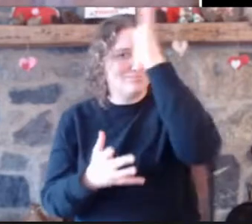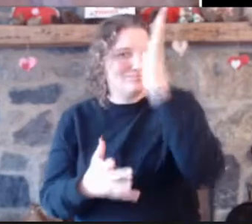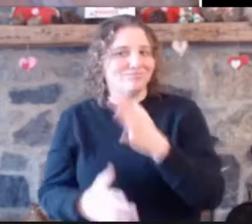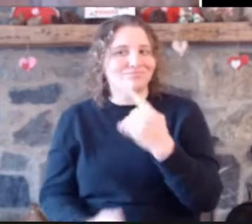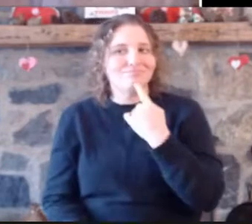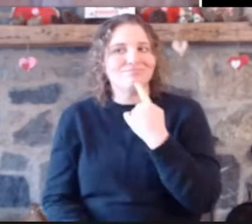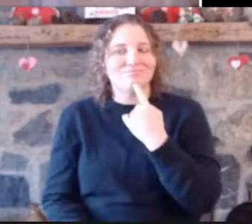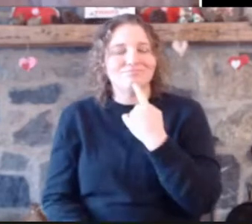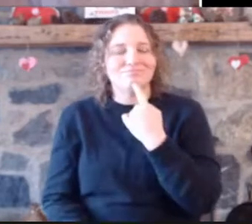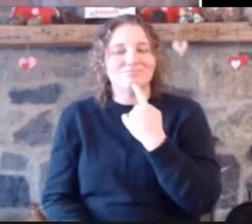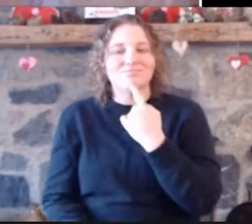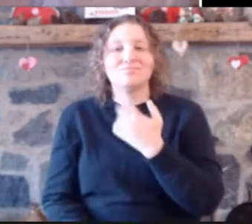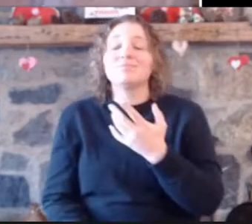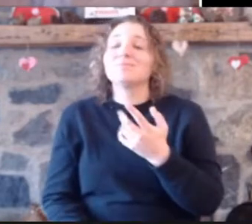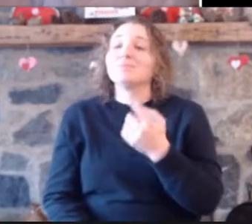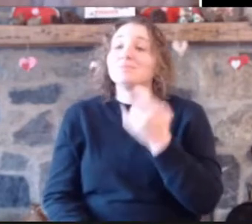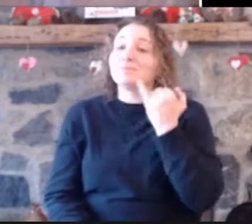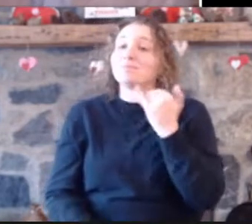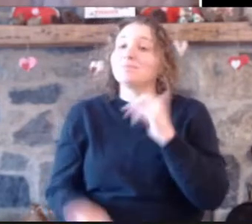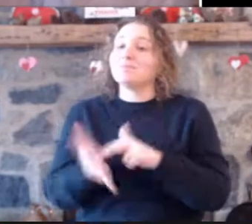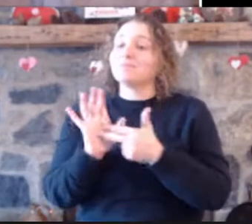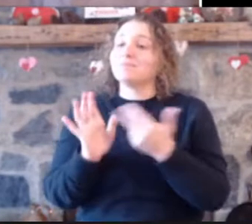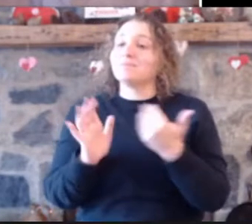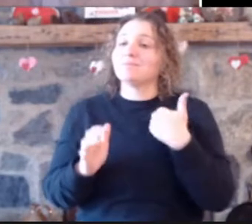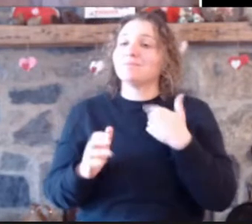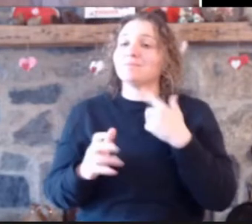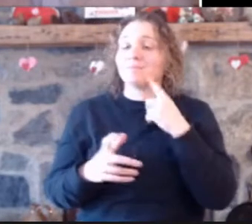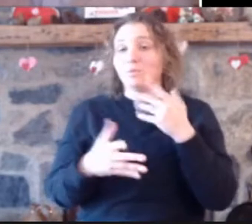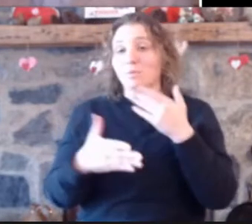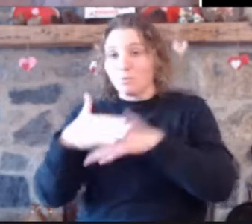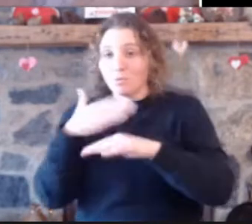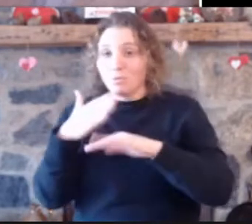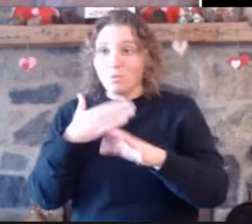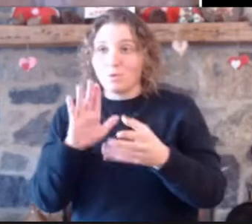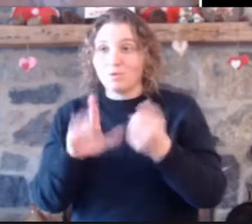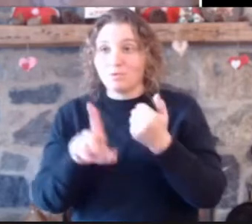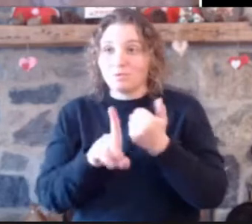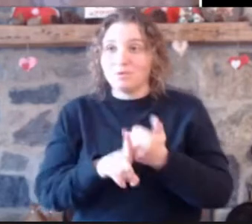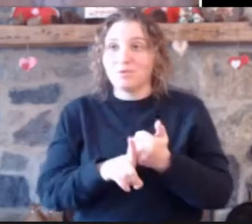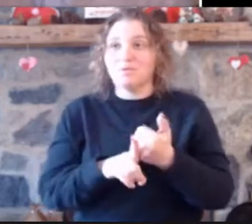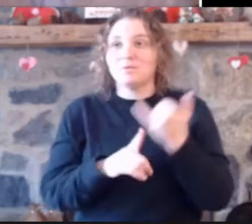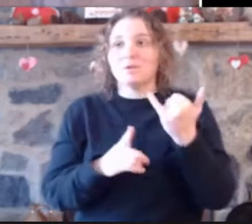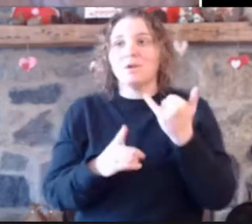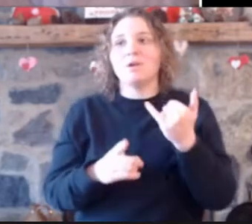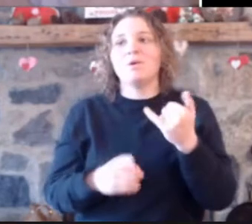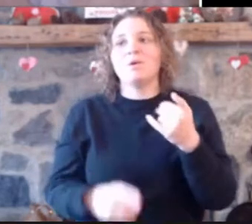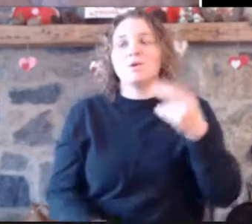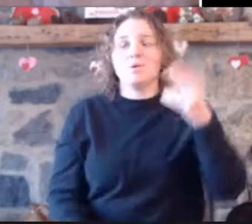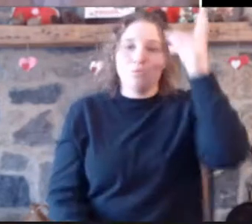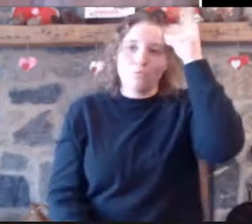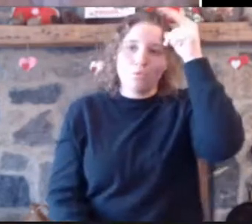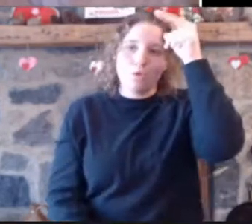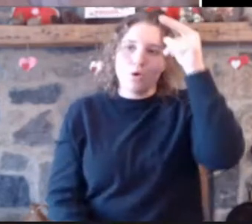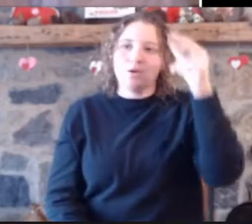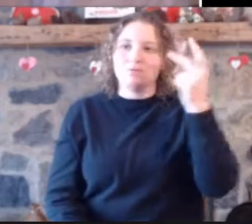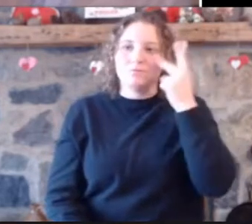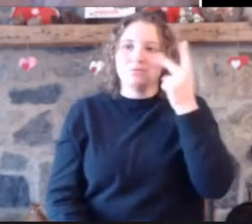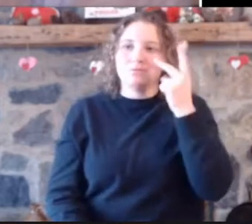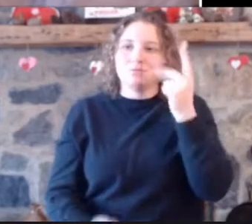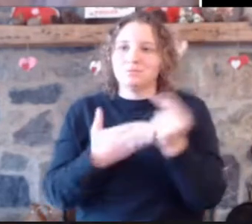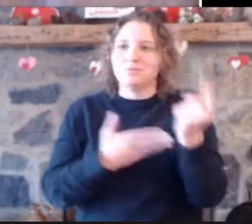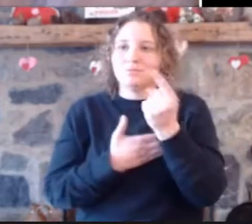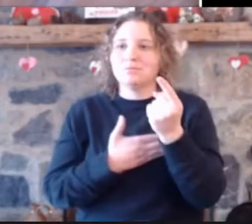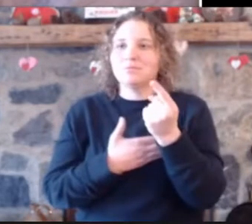So what do we have? Well, so far, everything we find is after its own kind. So let's go to horse and whale evolution. Horse we'll get to next week because we only have so much